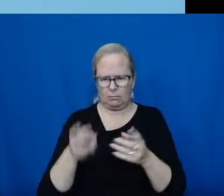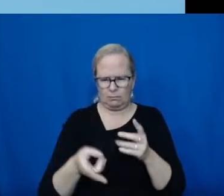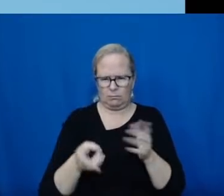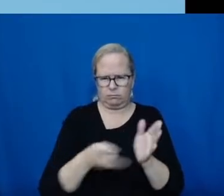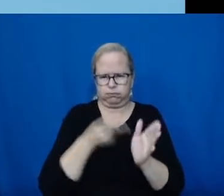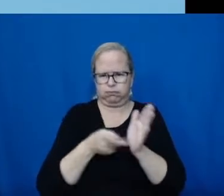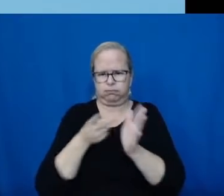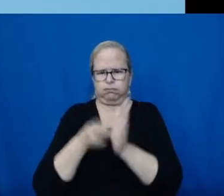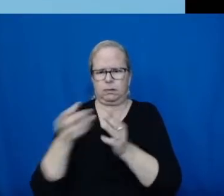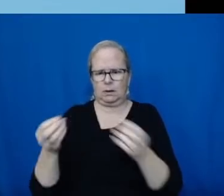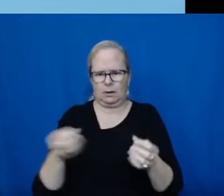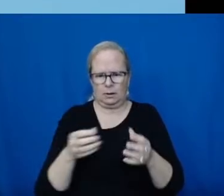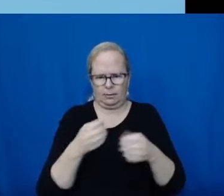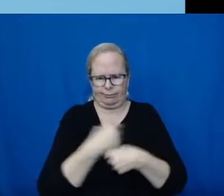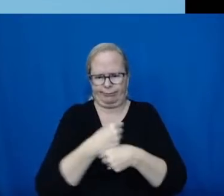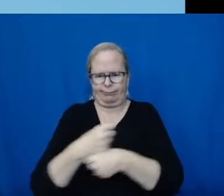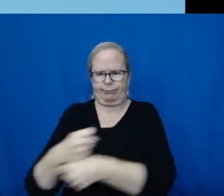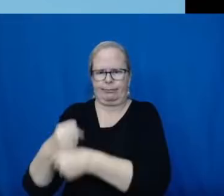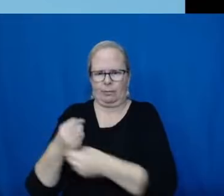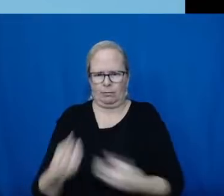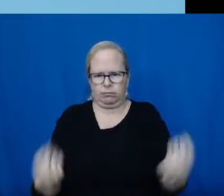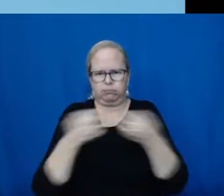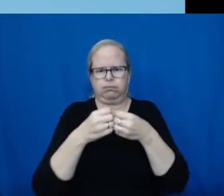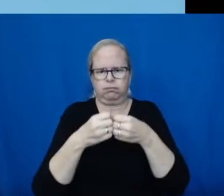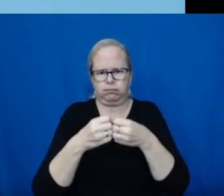measures. Next slide.